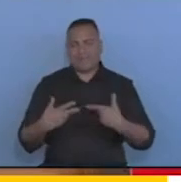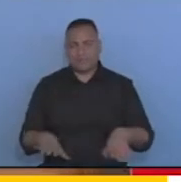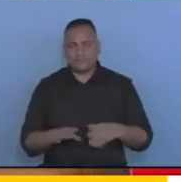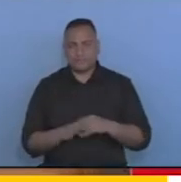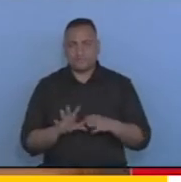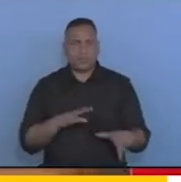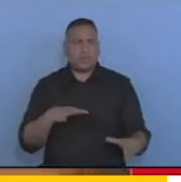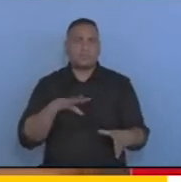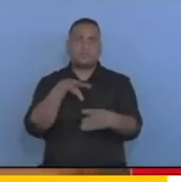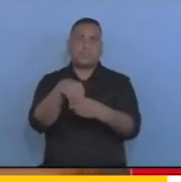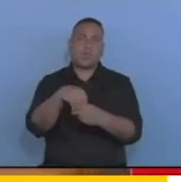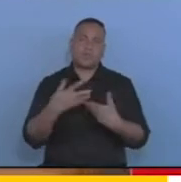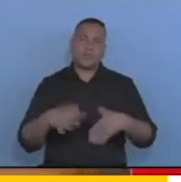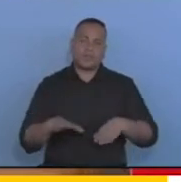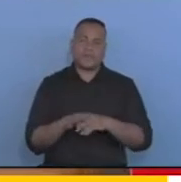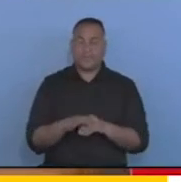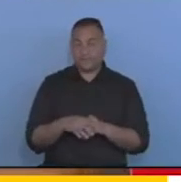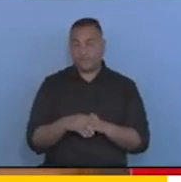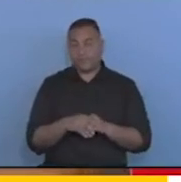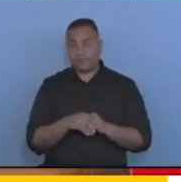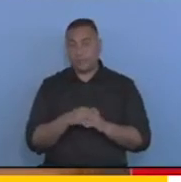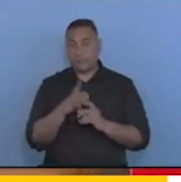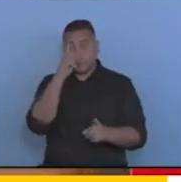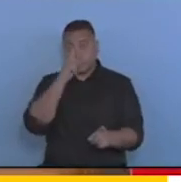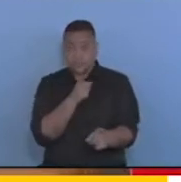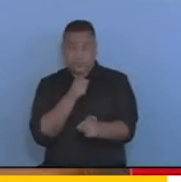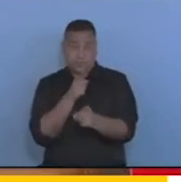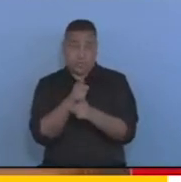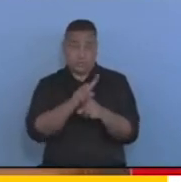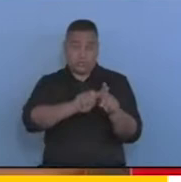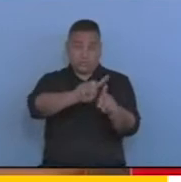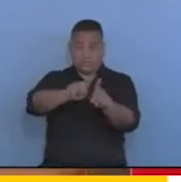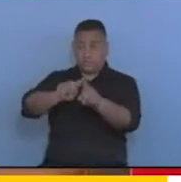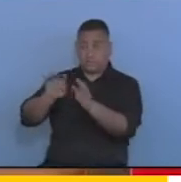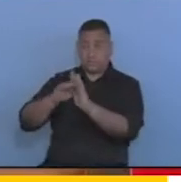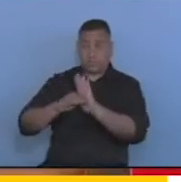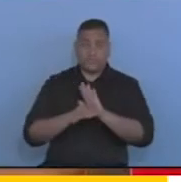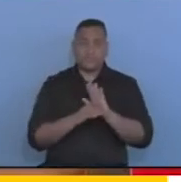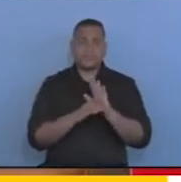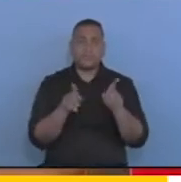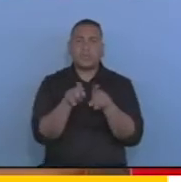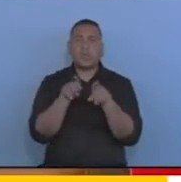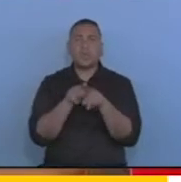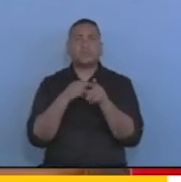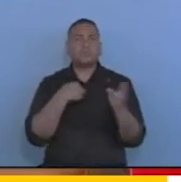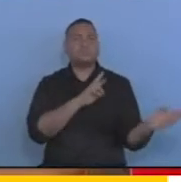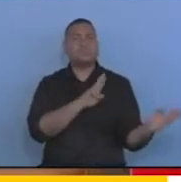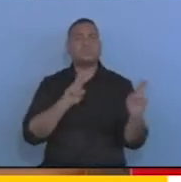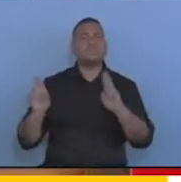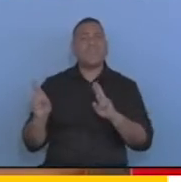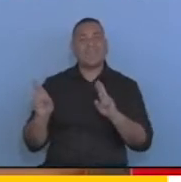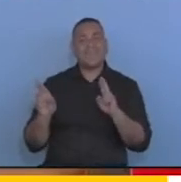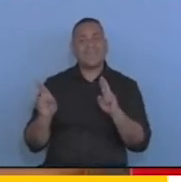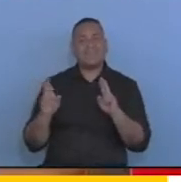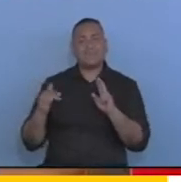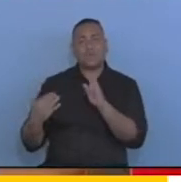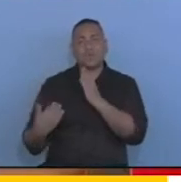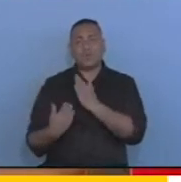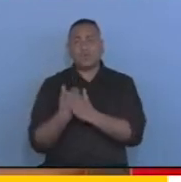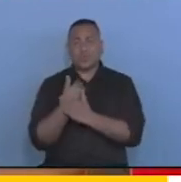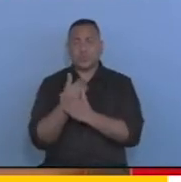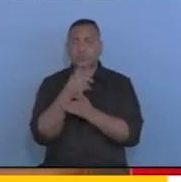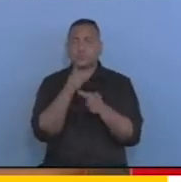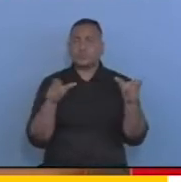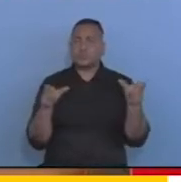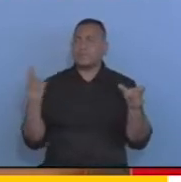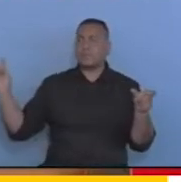the Centers of Specialization. And we're ready to sign up those new apprentices, so that they can start in